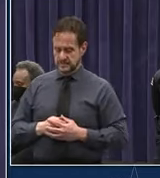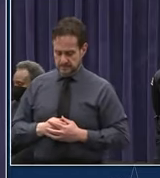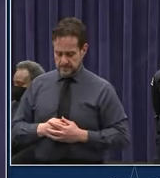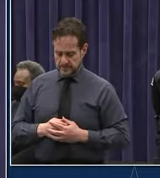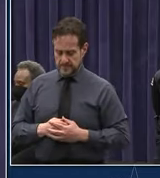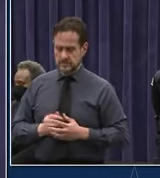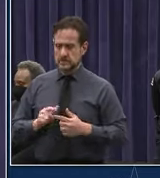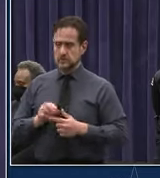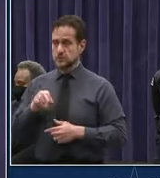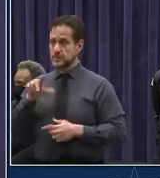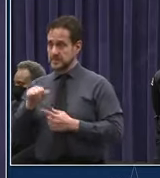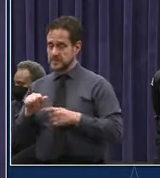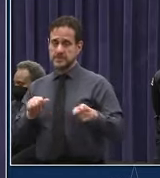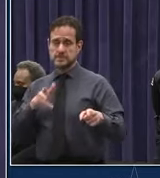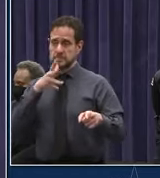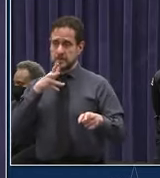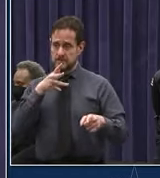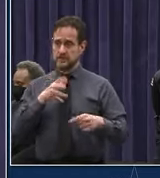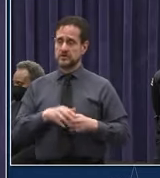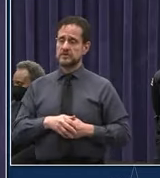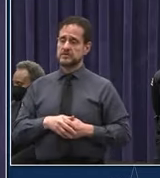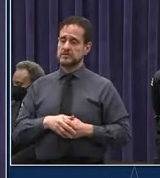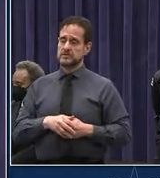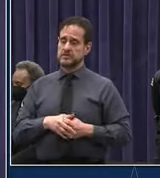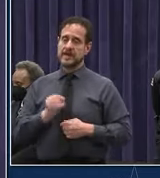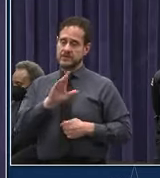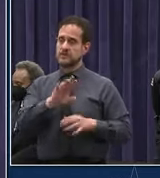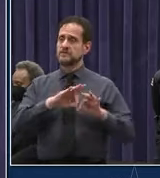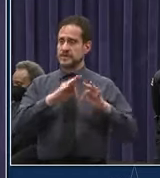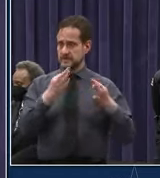to Melissa's mother, Araceli, and to the Ortega family.